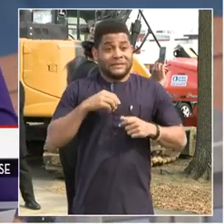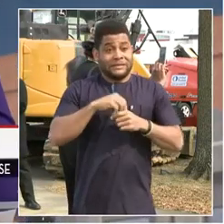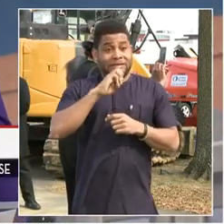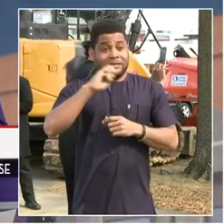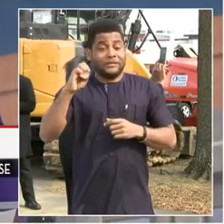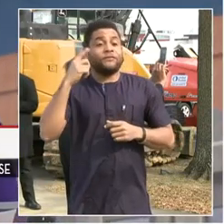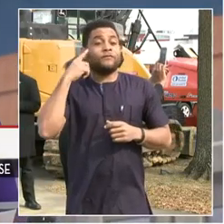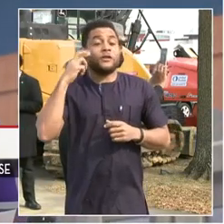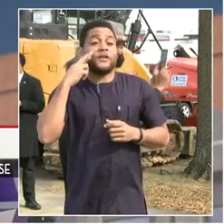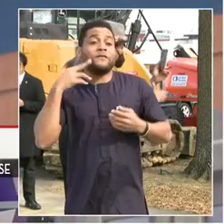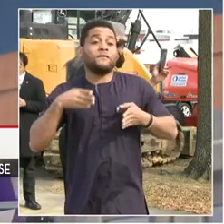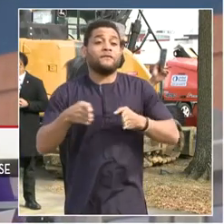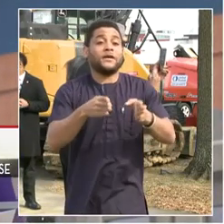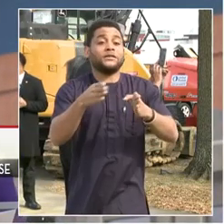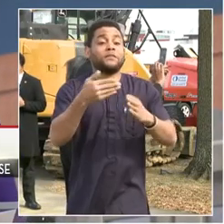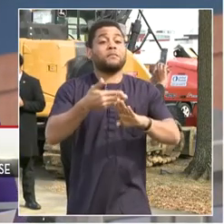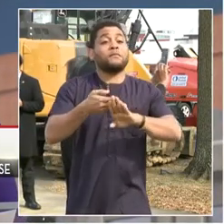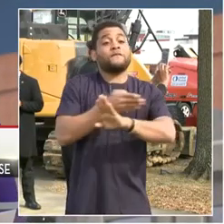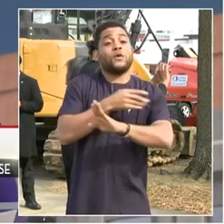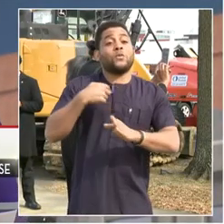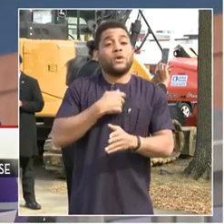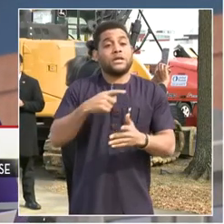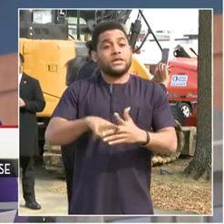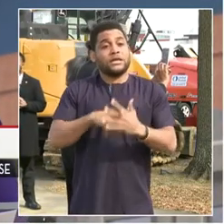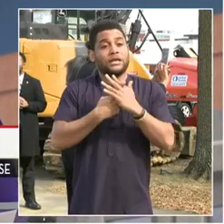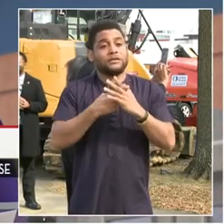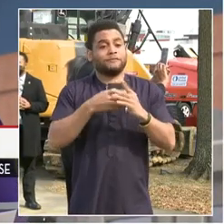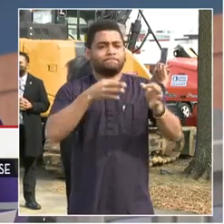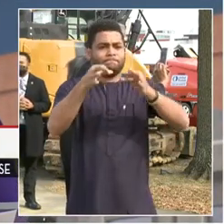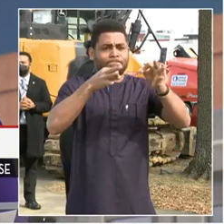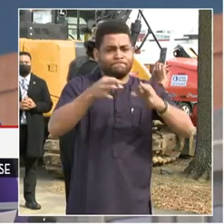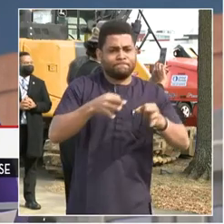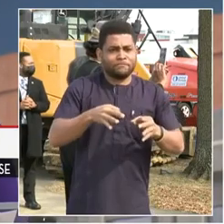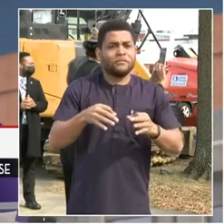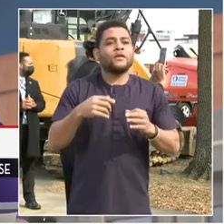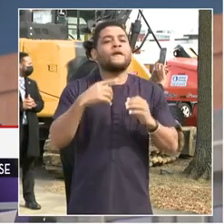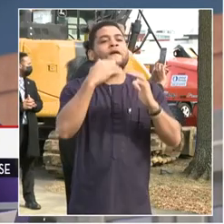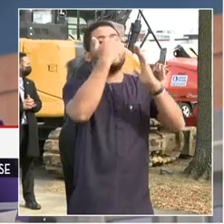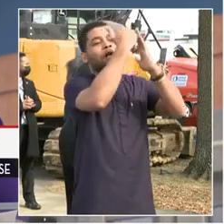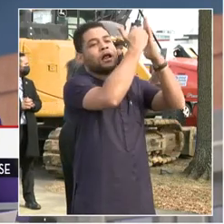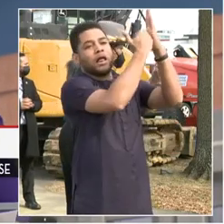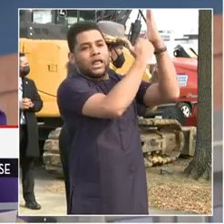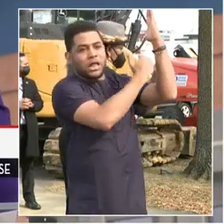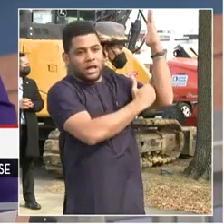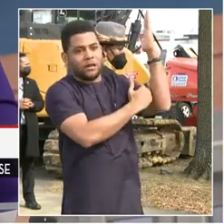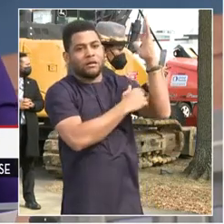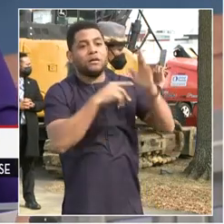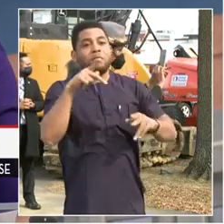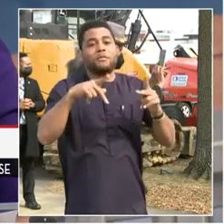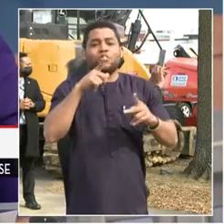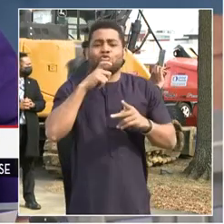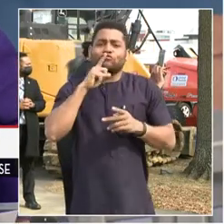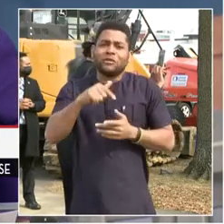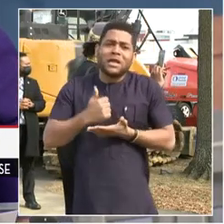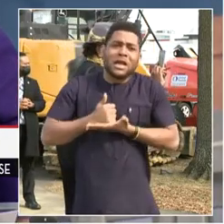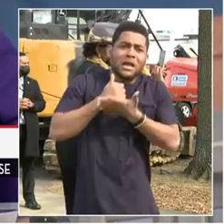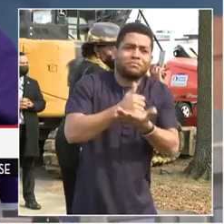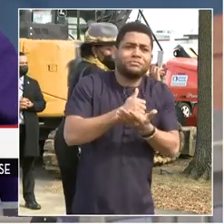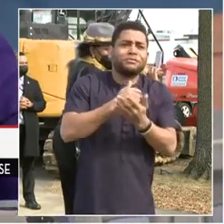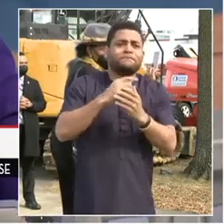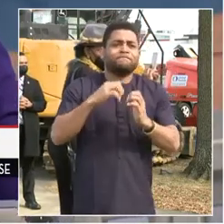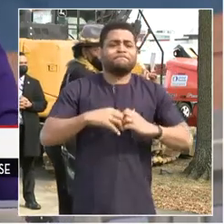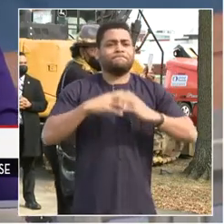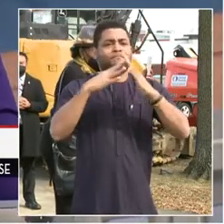a long list of thank yous to people who have made today a reality. First of all, I want